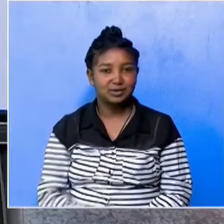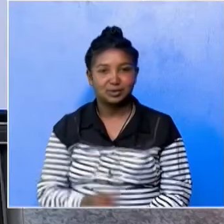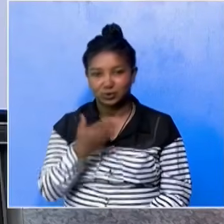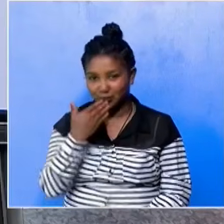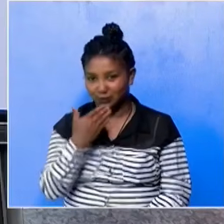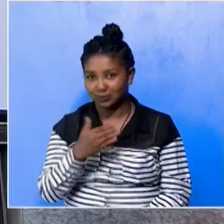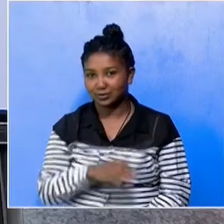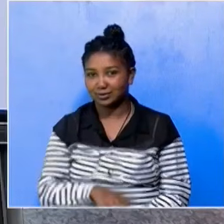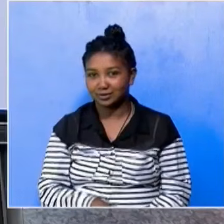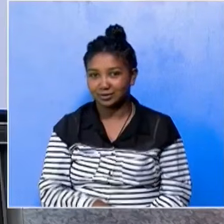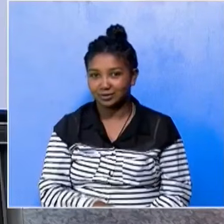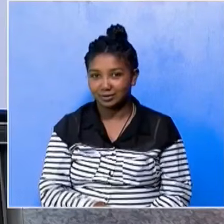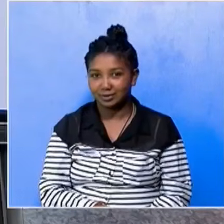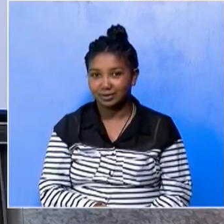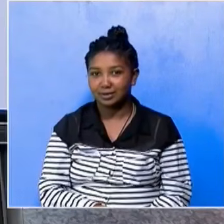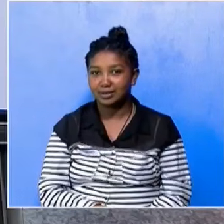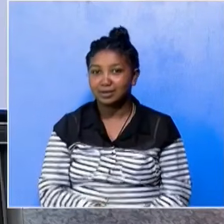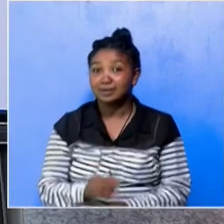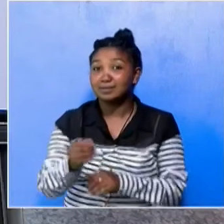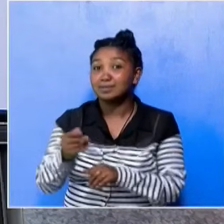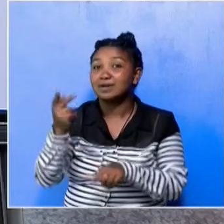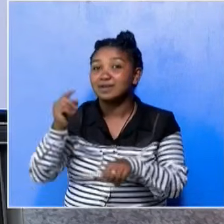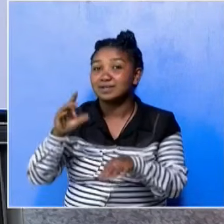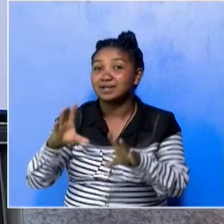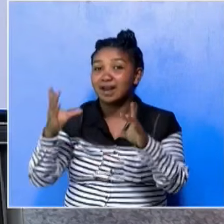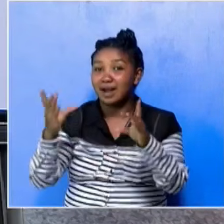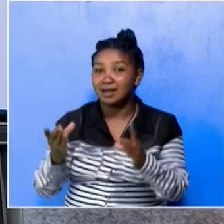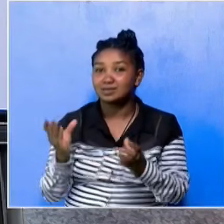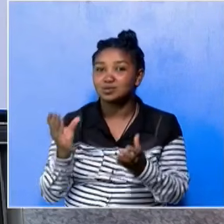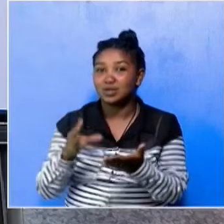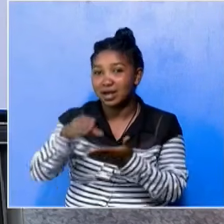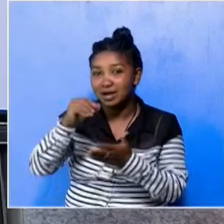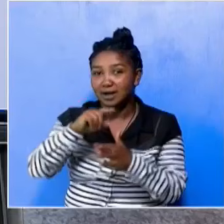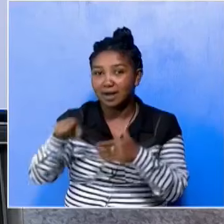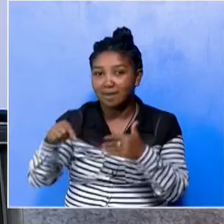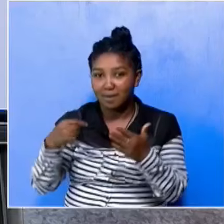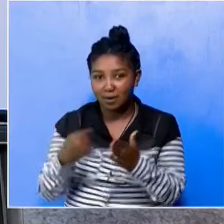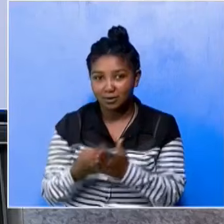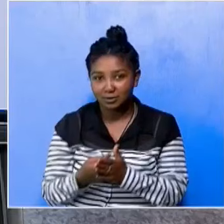Good. In the previous class, we talked about